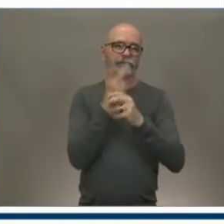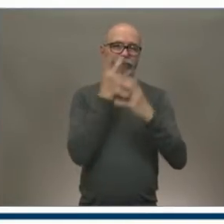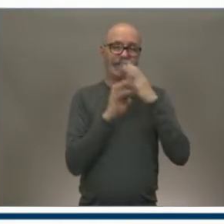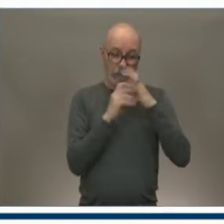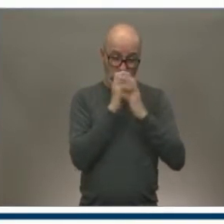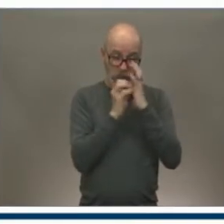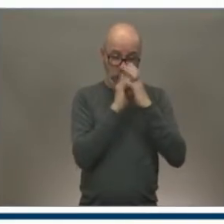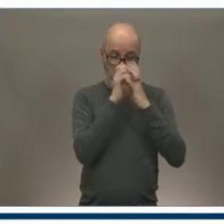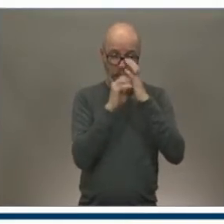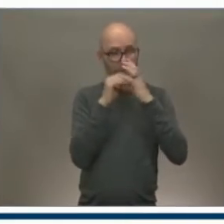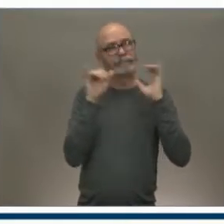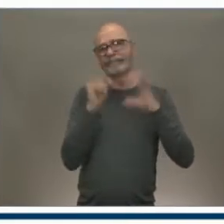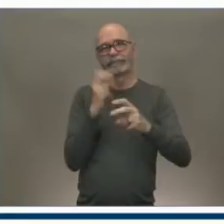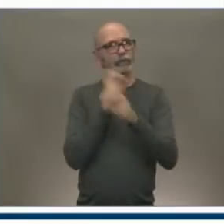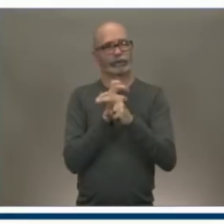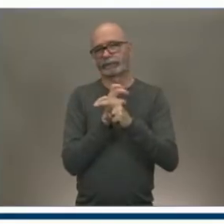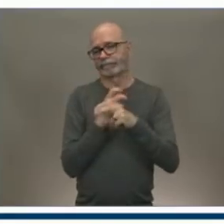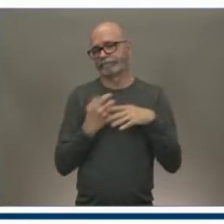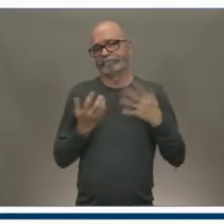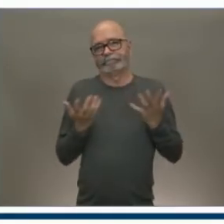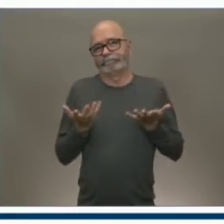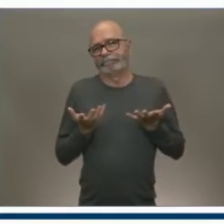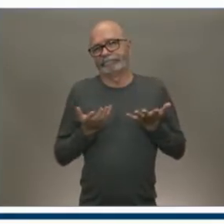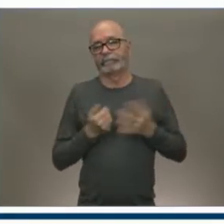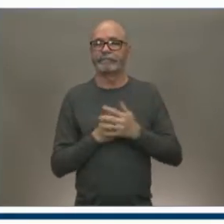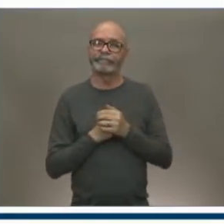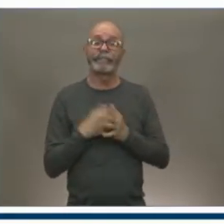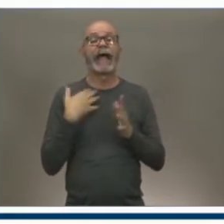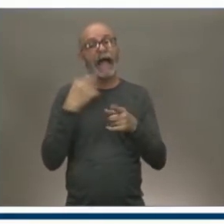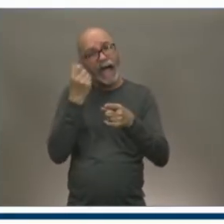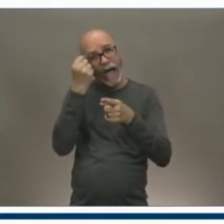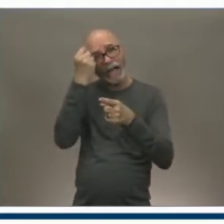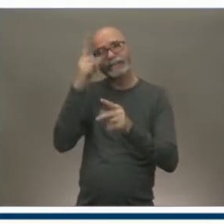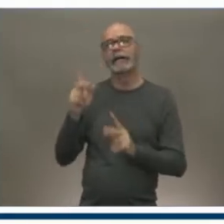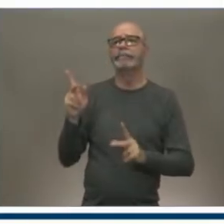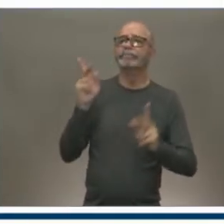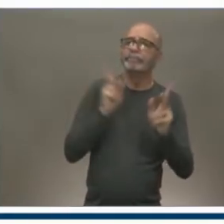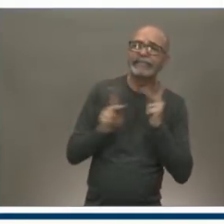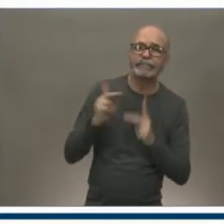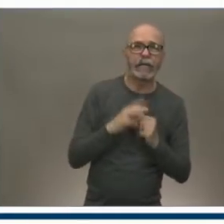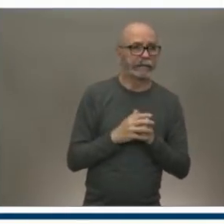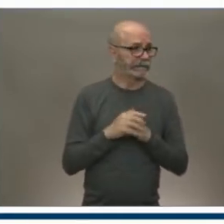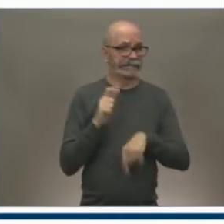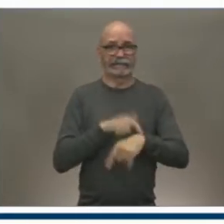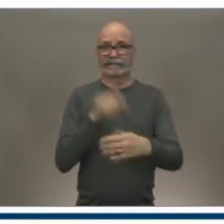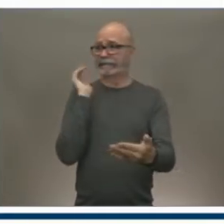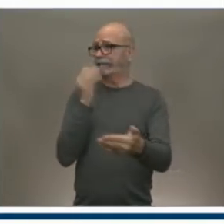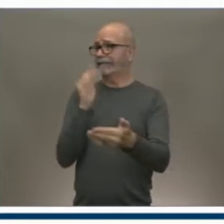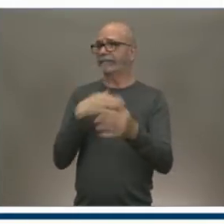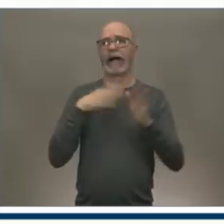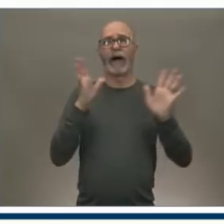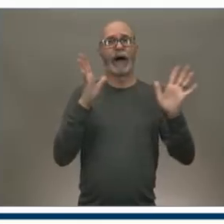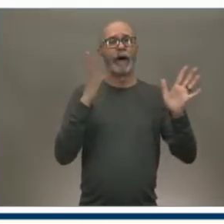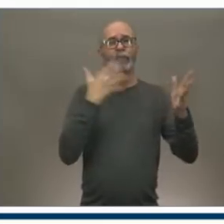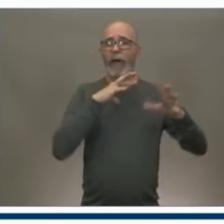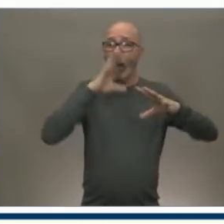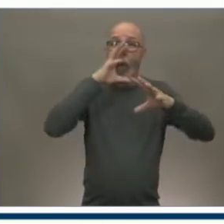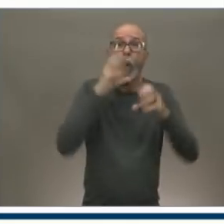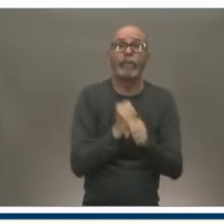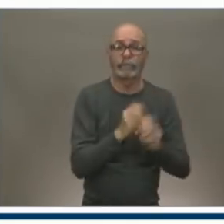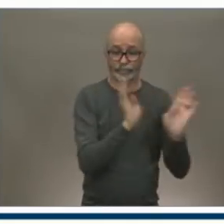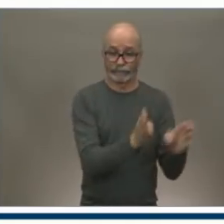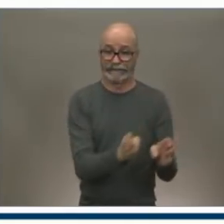this all the time, I fully appreciate people need lots of time to plan, but being in a pandemic